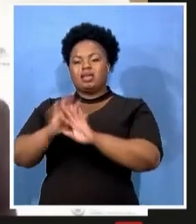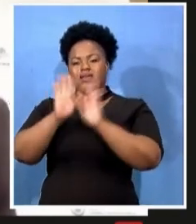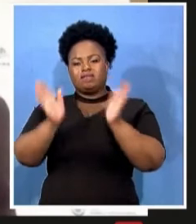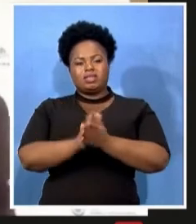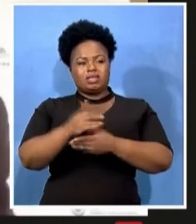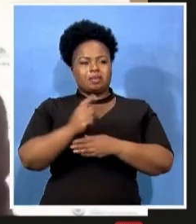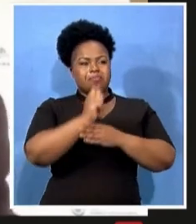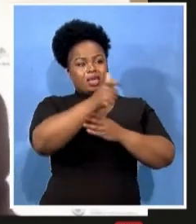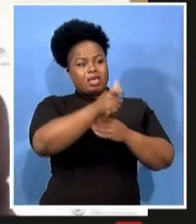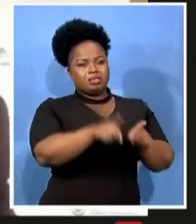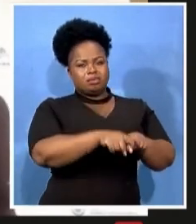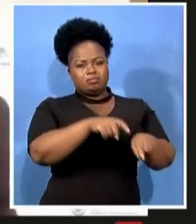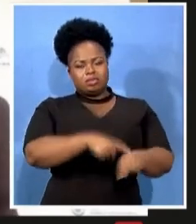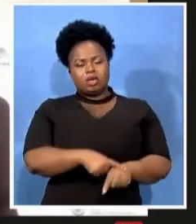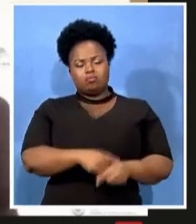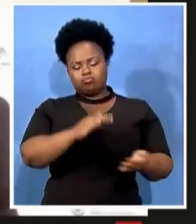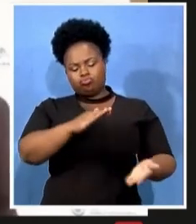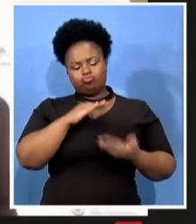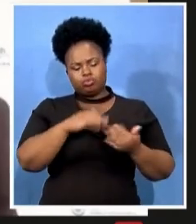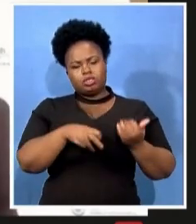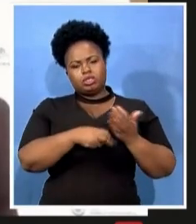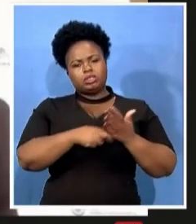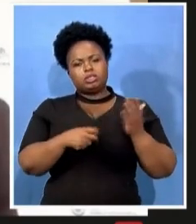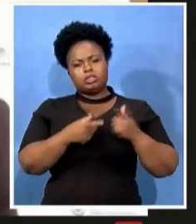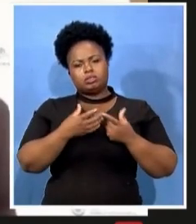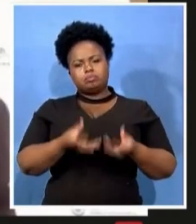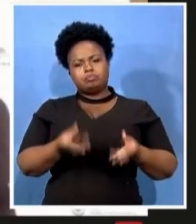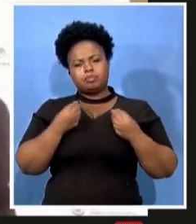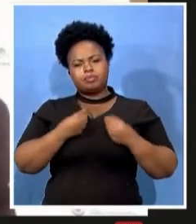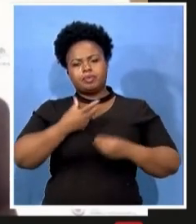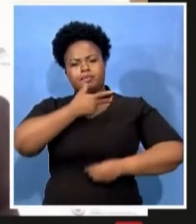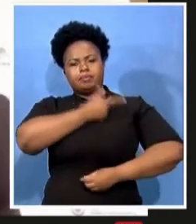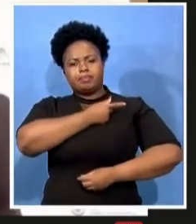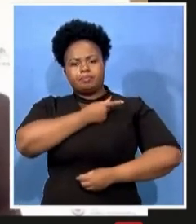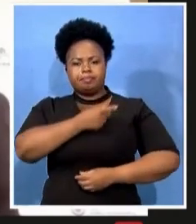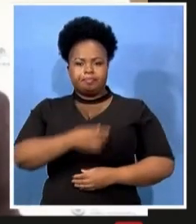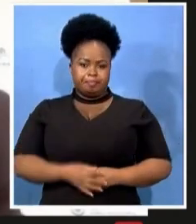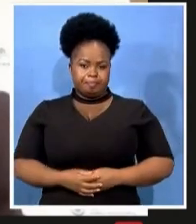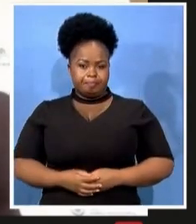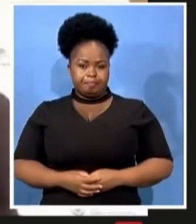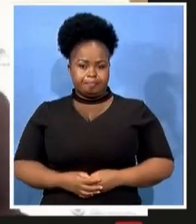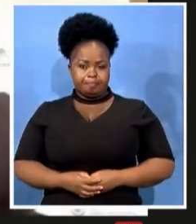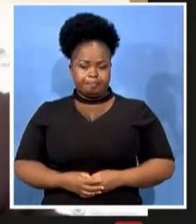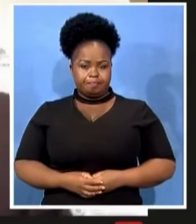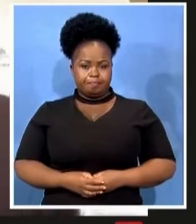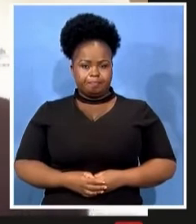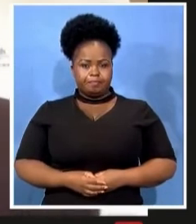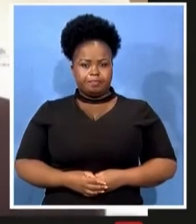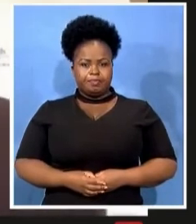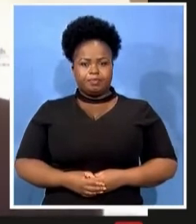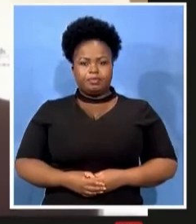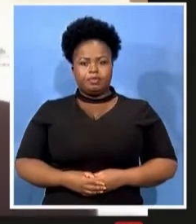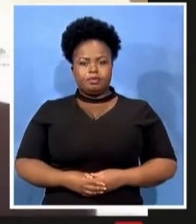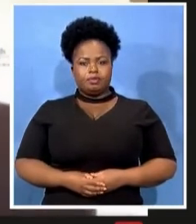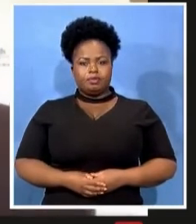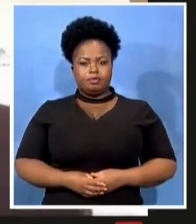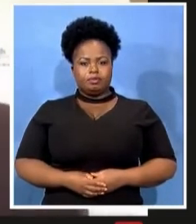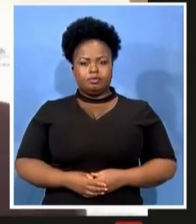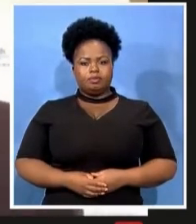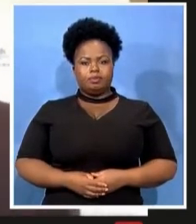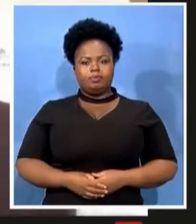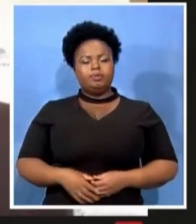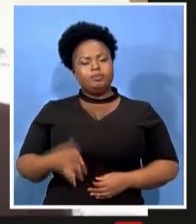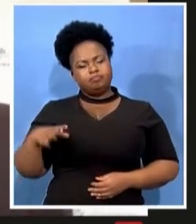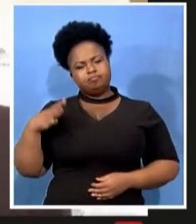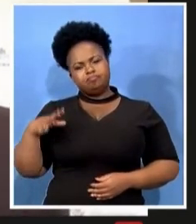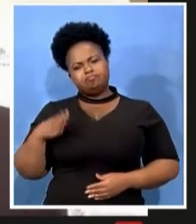receipt of the particular vaccines at a particular point. If I can just hold that, Chairperson, I'm